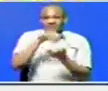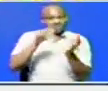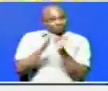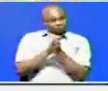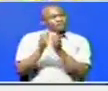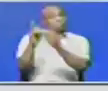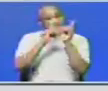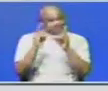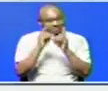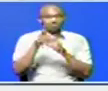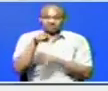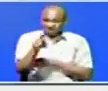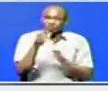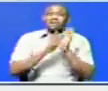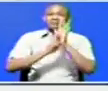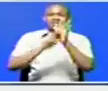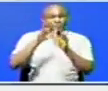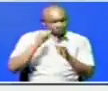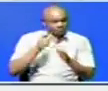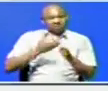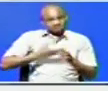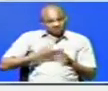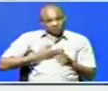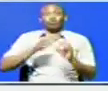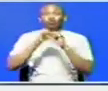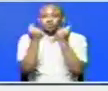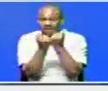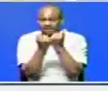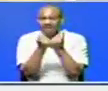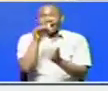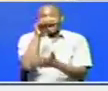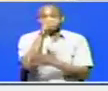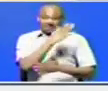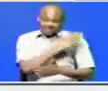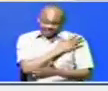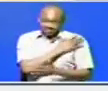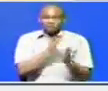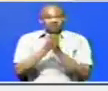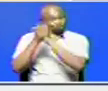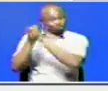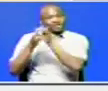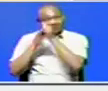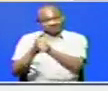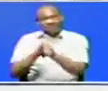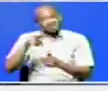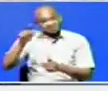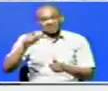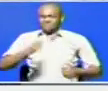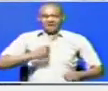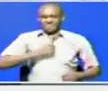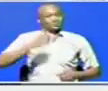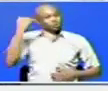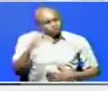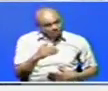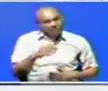leaders and representatives from the civil society organizations and called on NASA and Jubilee leadership to drop grandstanding and chest thumping